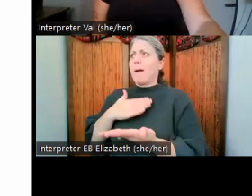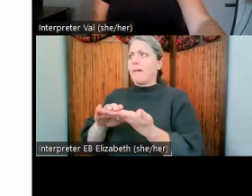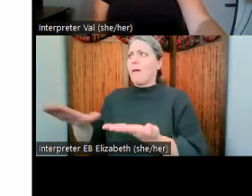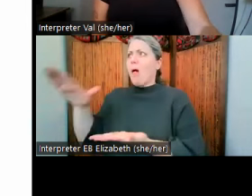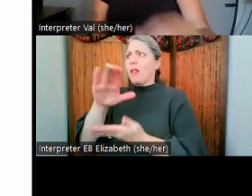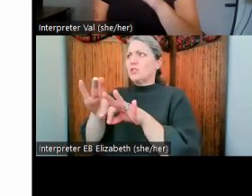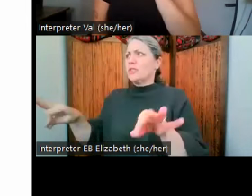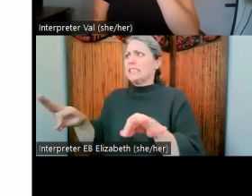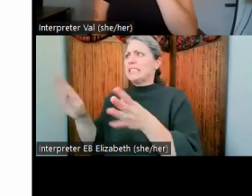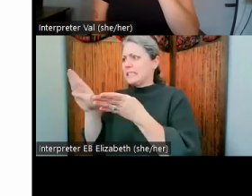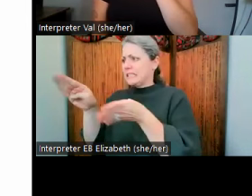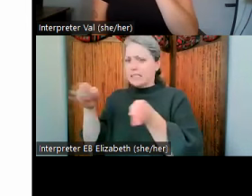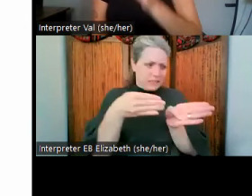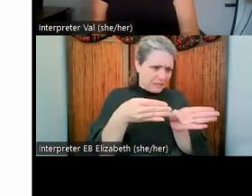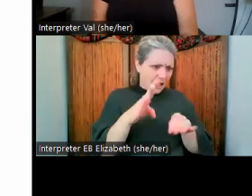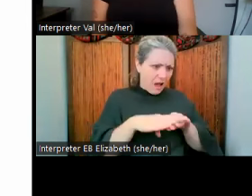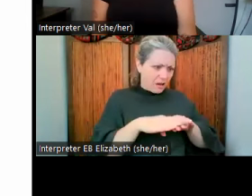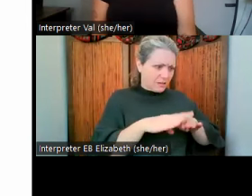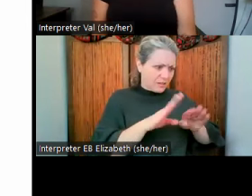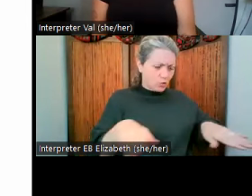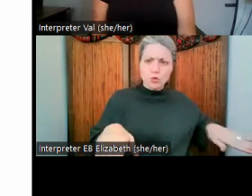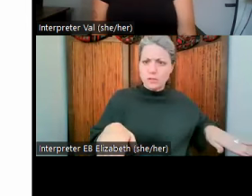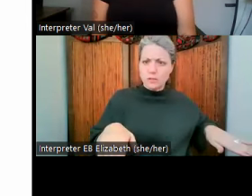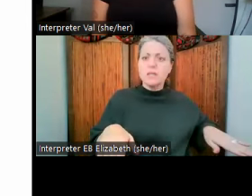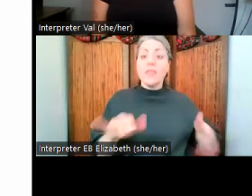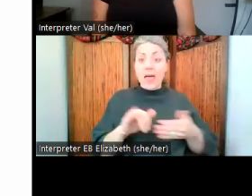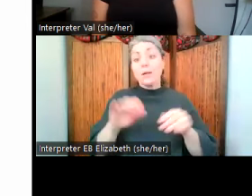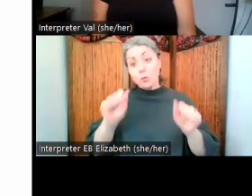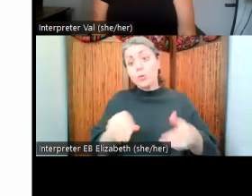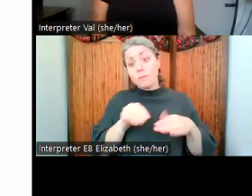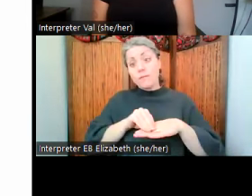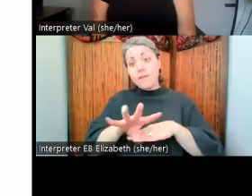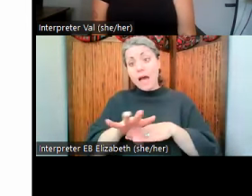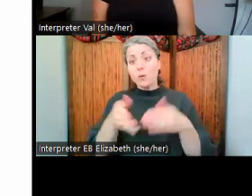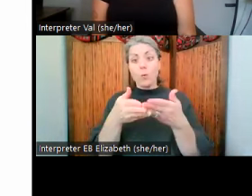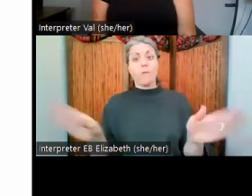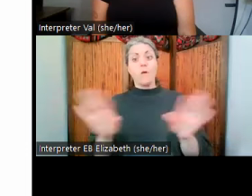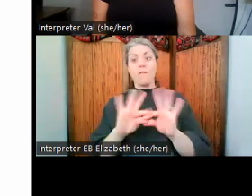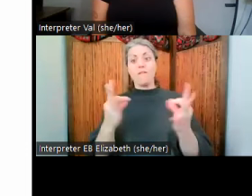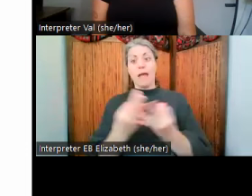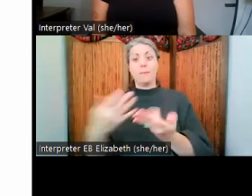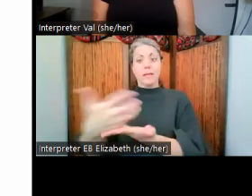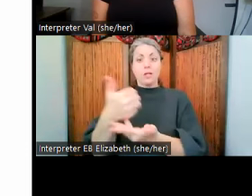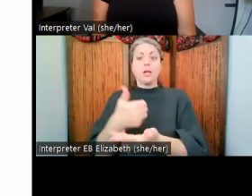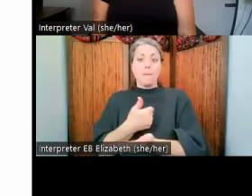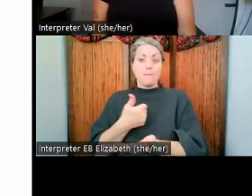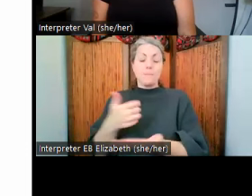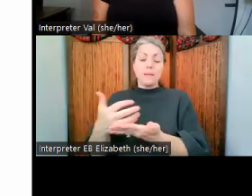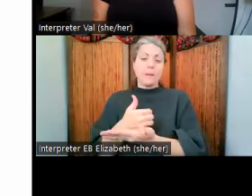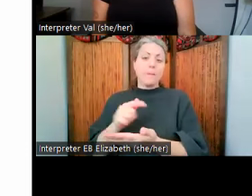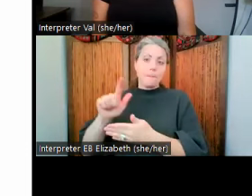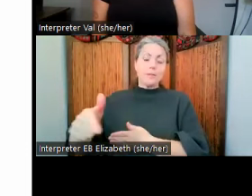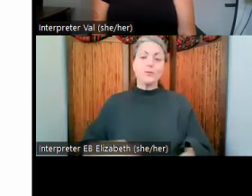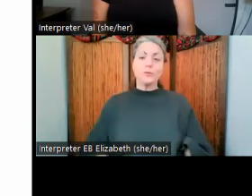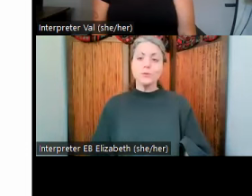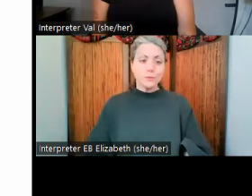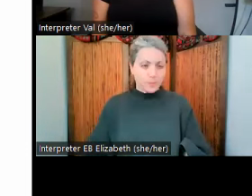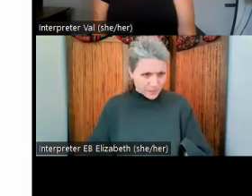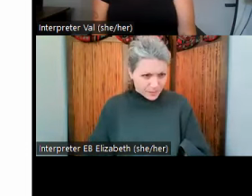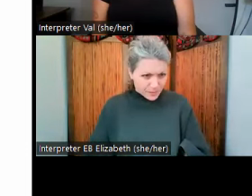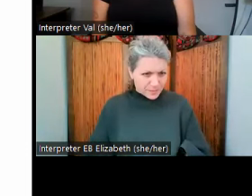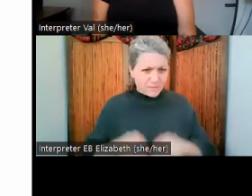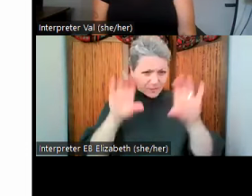and this may lead to an effect on overall family income, certainly long term. Down in the